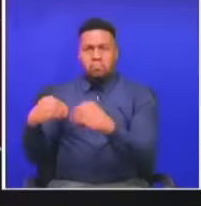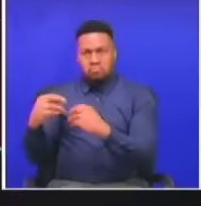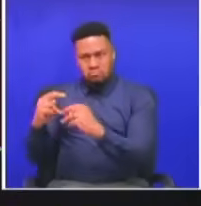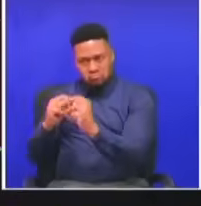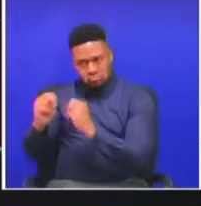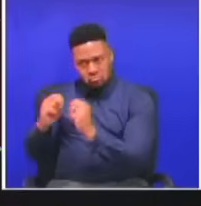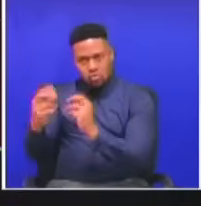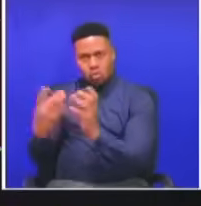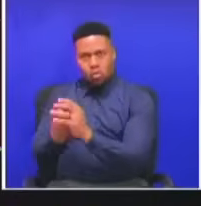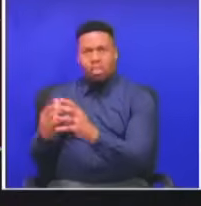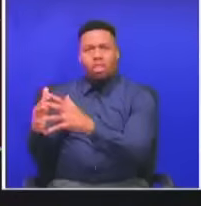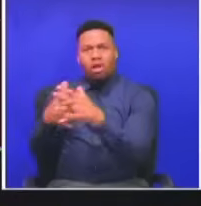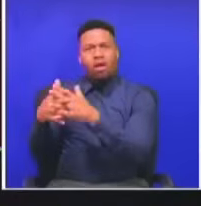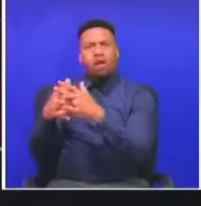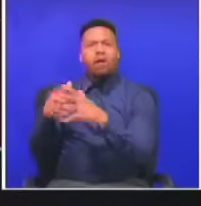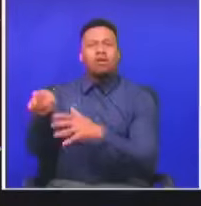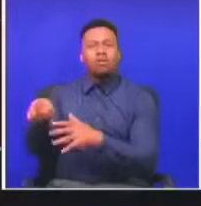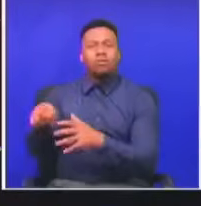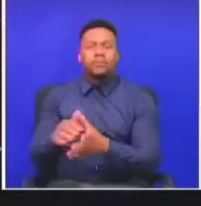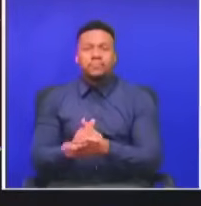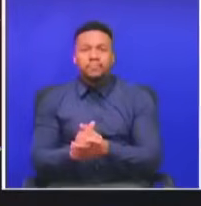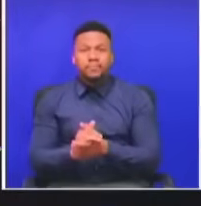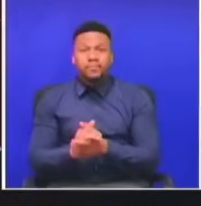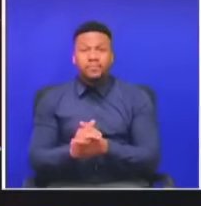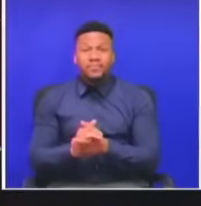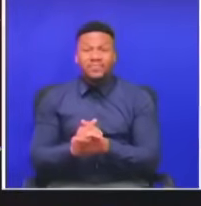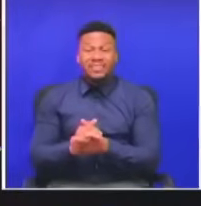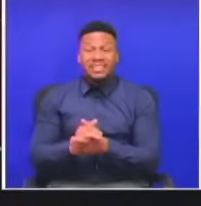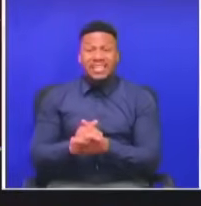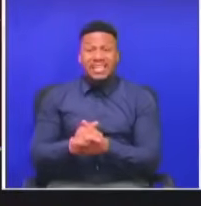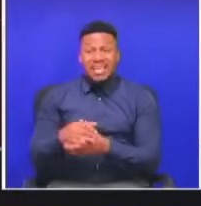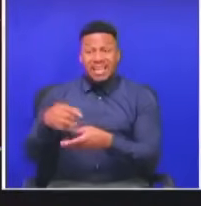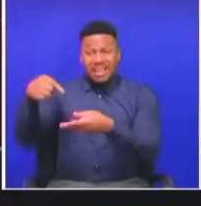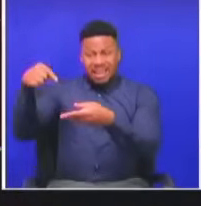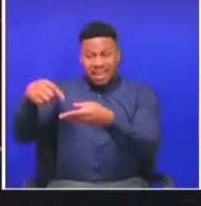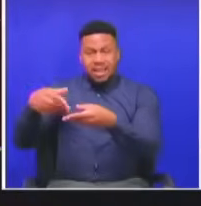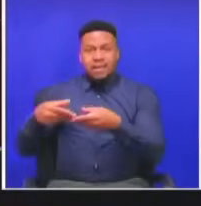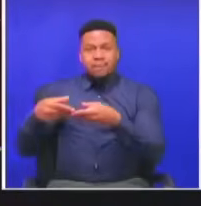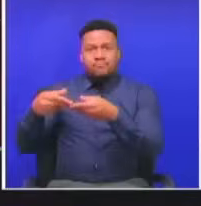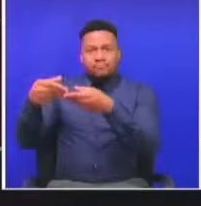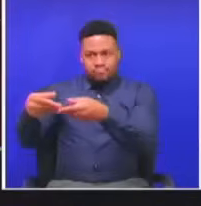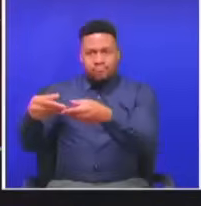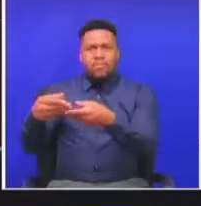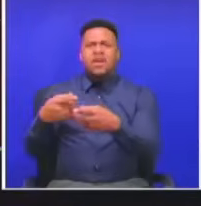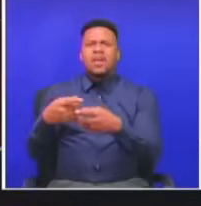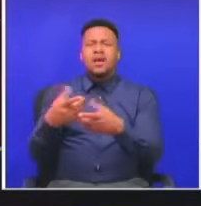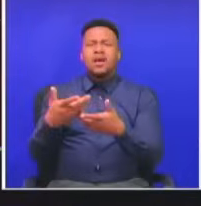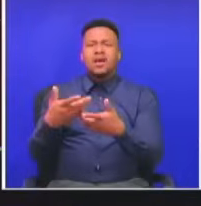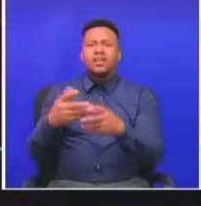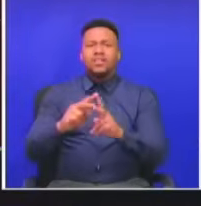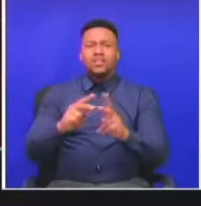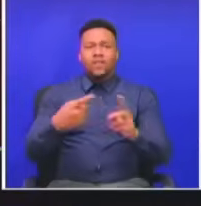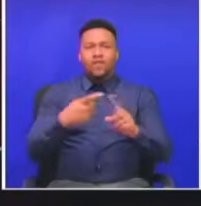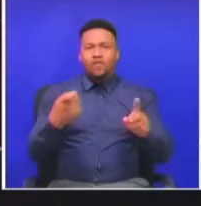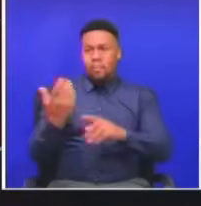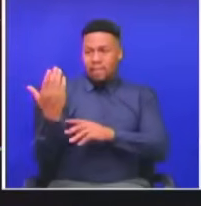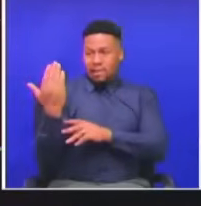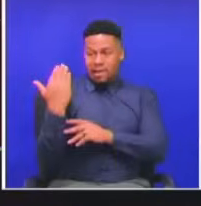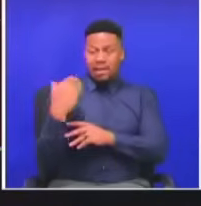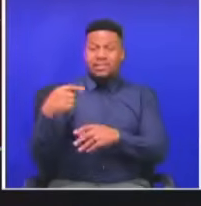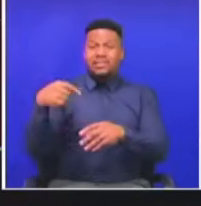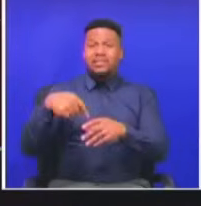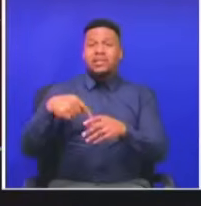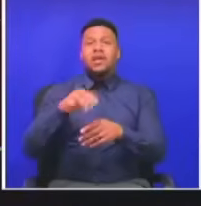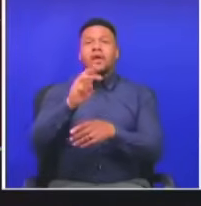States. This builds on the previous package, which was submitted on 20th of May,